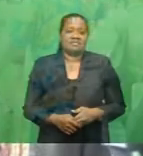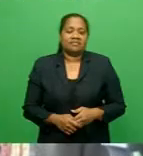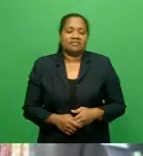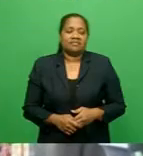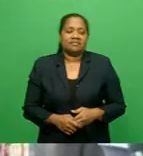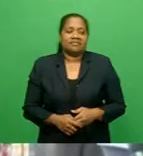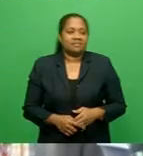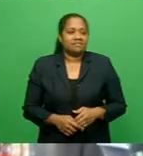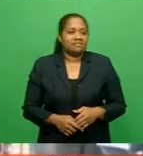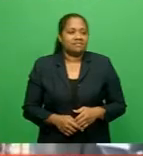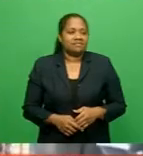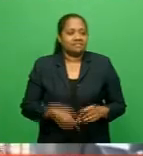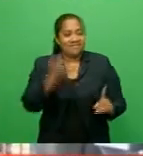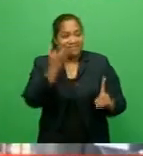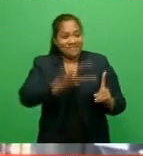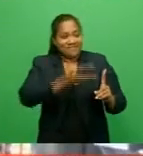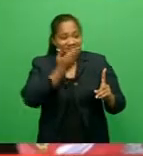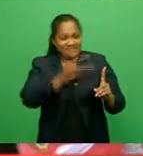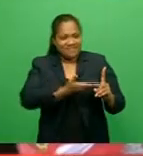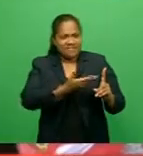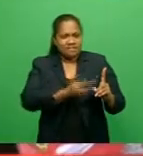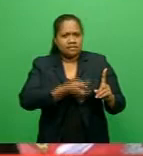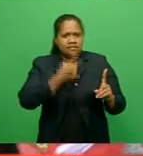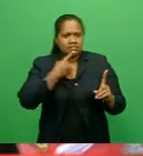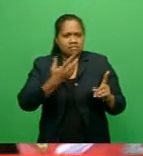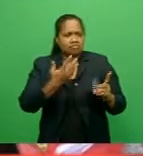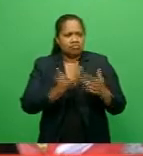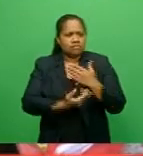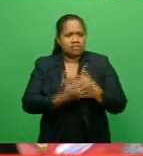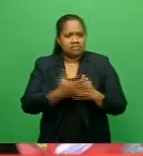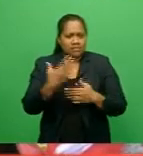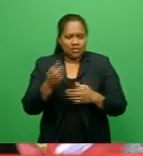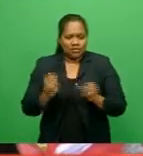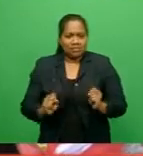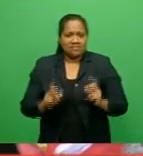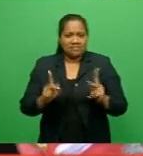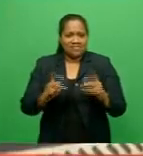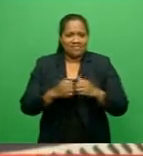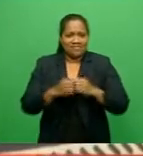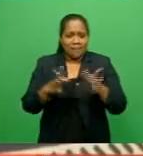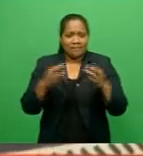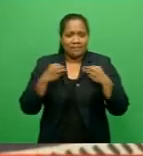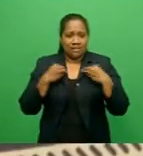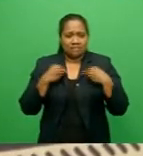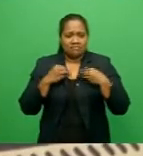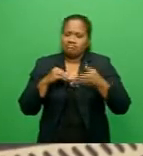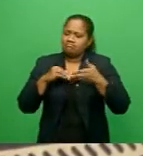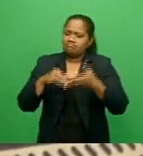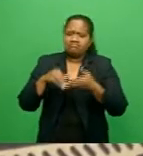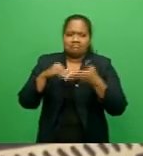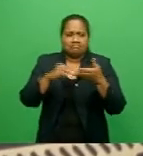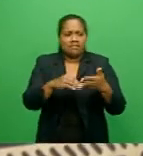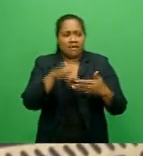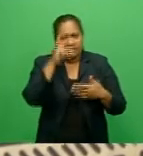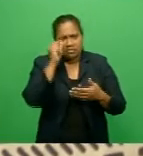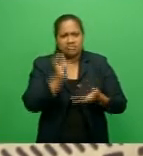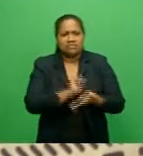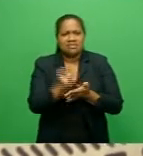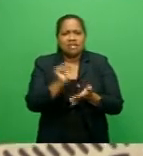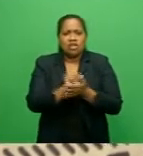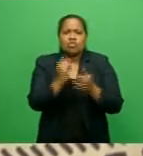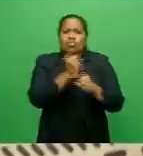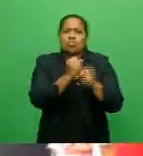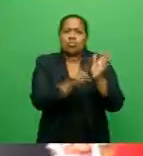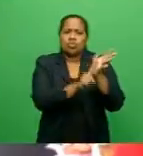Felicia Case, the owner of Aroma Kitchen, says she grabbed the opportunity to start a business and help Fijians on a gluten-free diet like